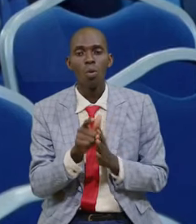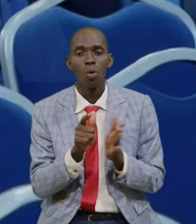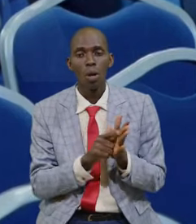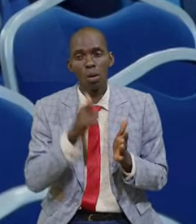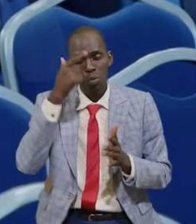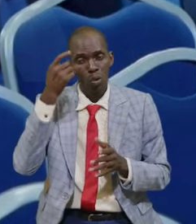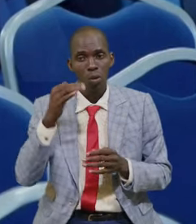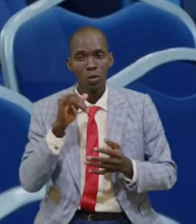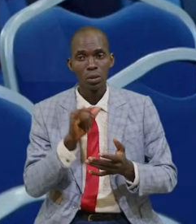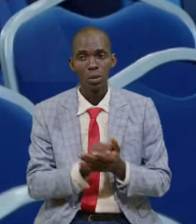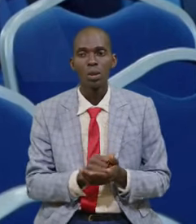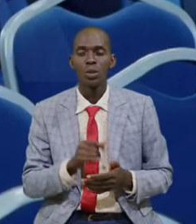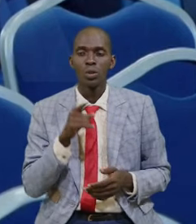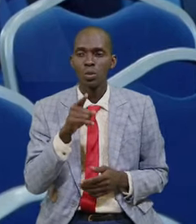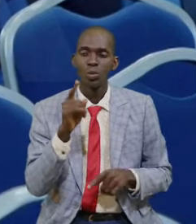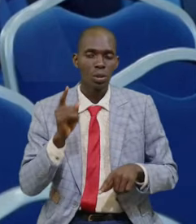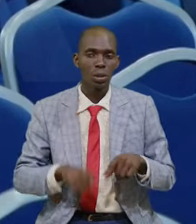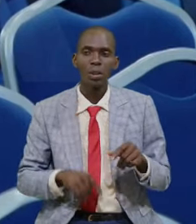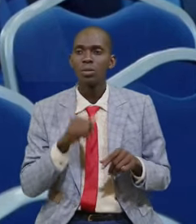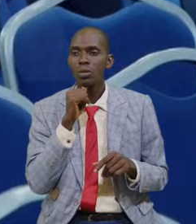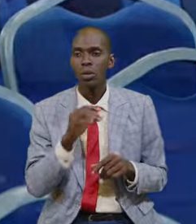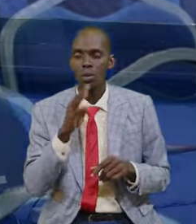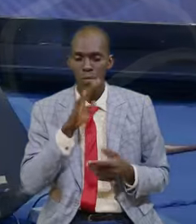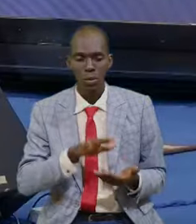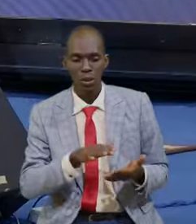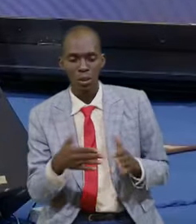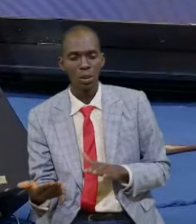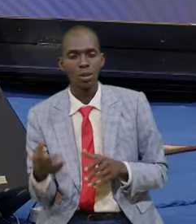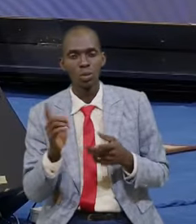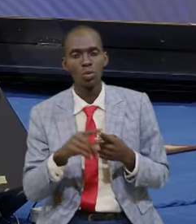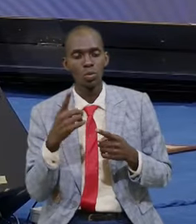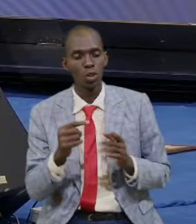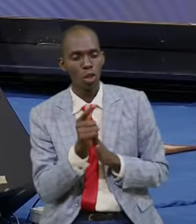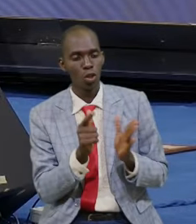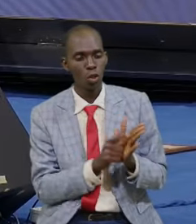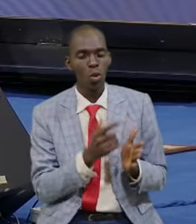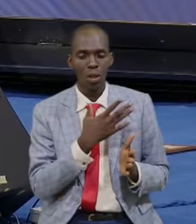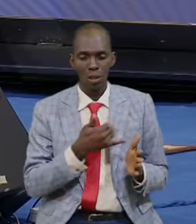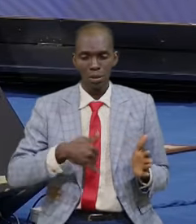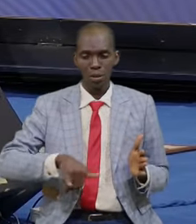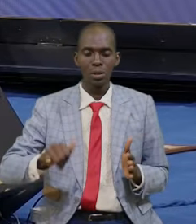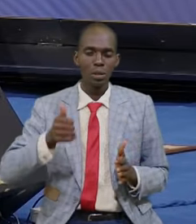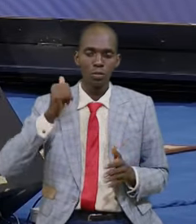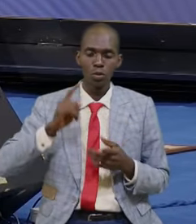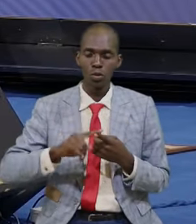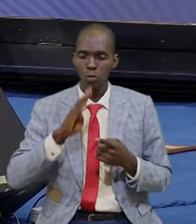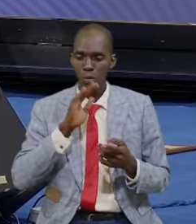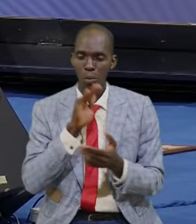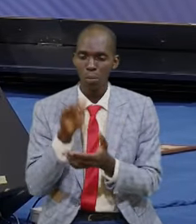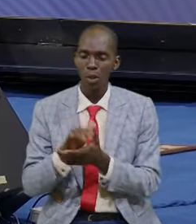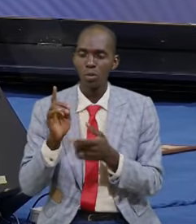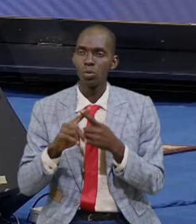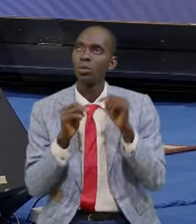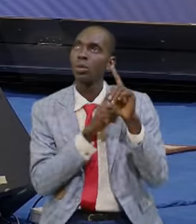dead to the law and not be married unto the Lord. Those two things go together. You forsake